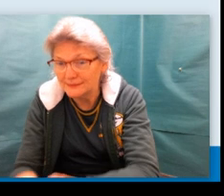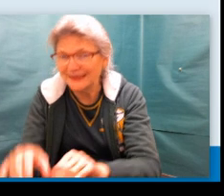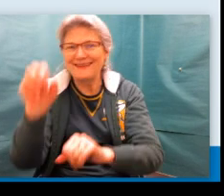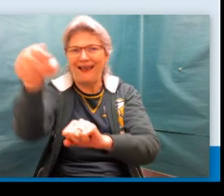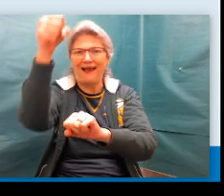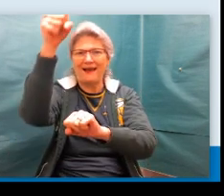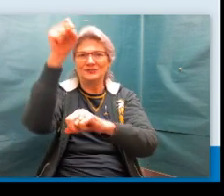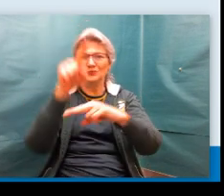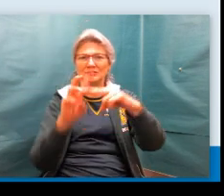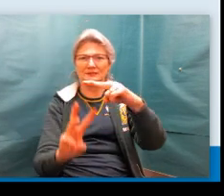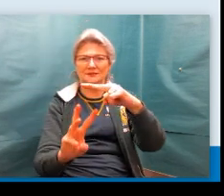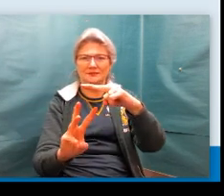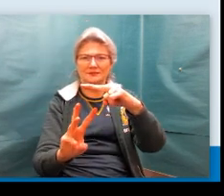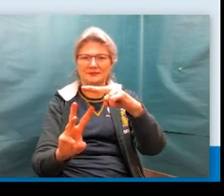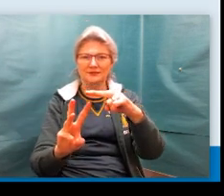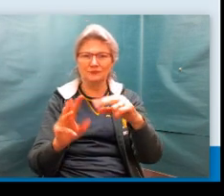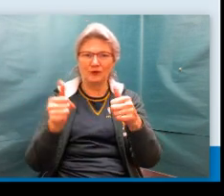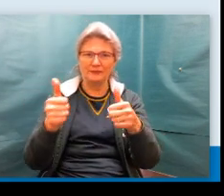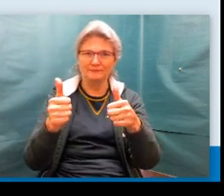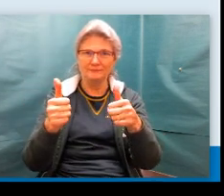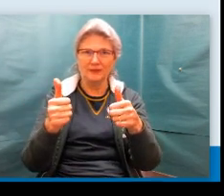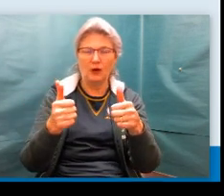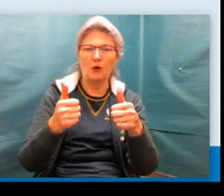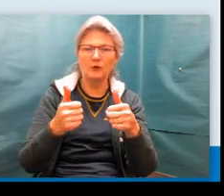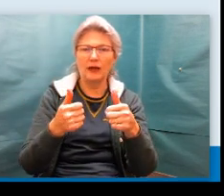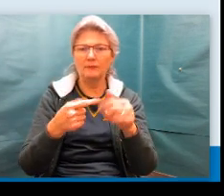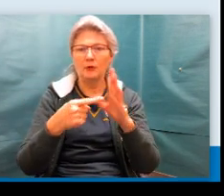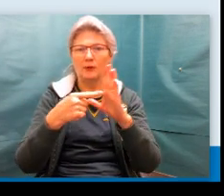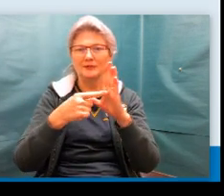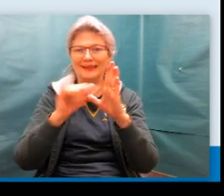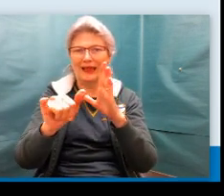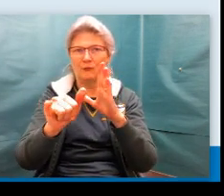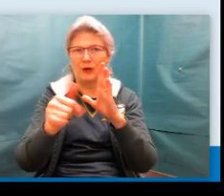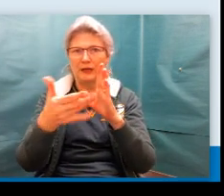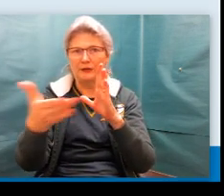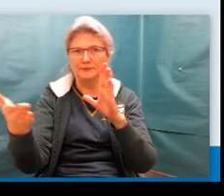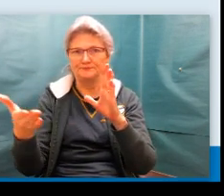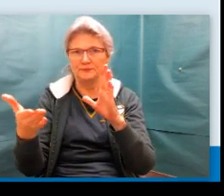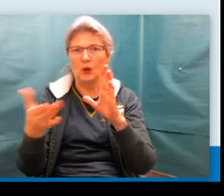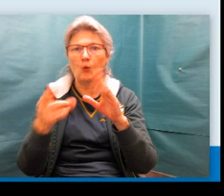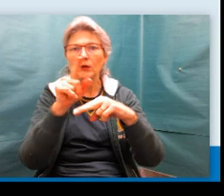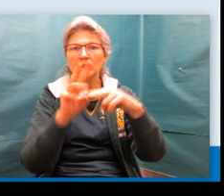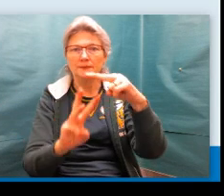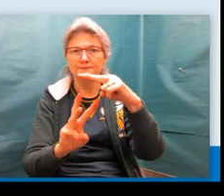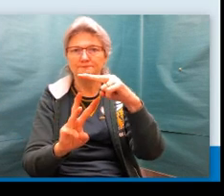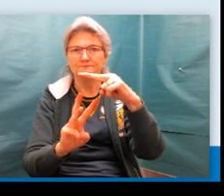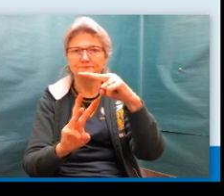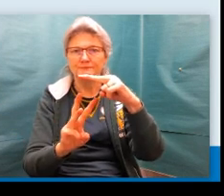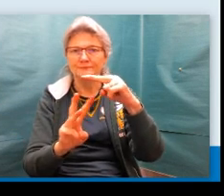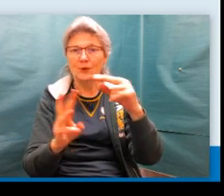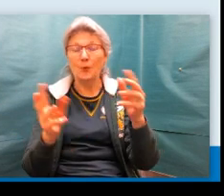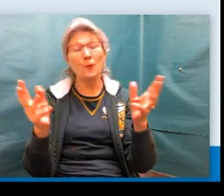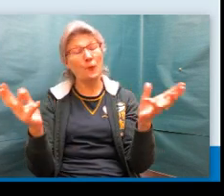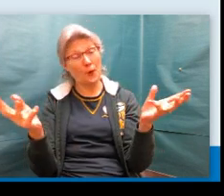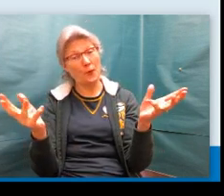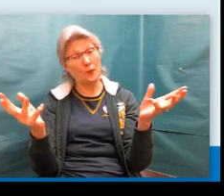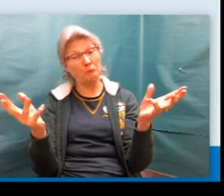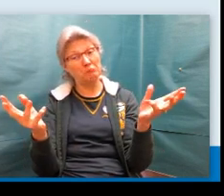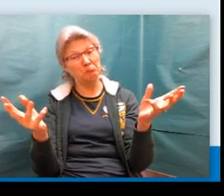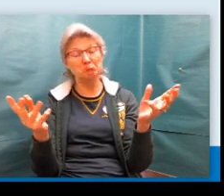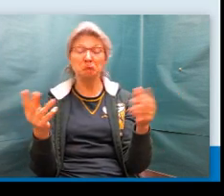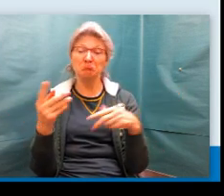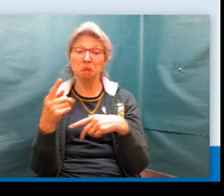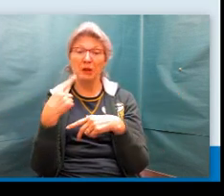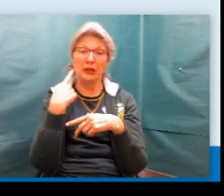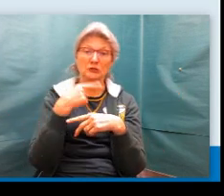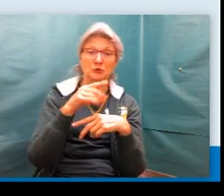yeah, 1/6, you got it. Okay, I'm gonna represent that right here, 1/6. Huh, well that looks like